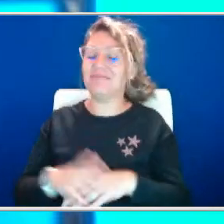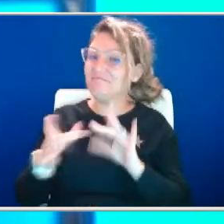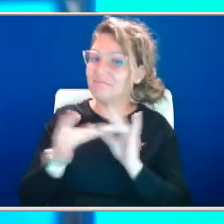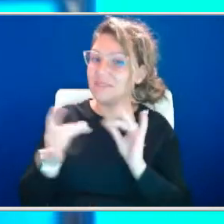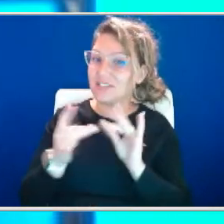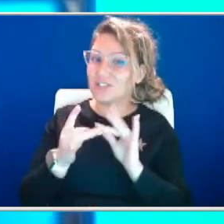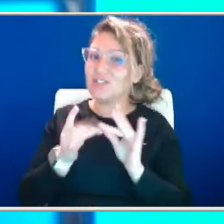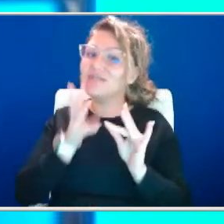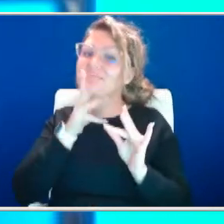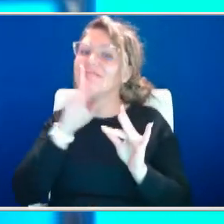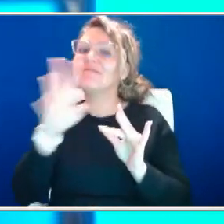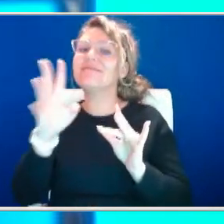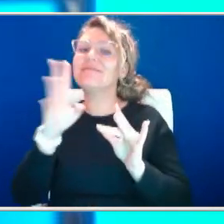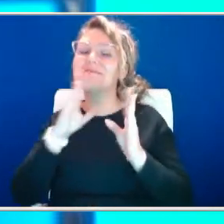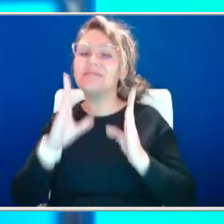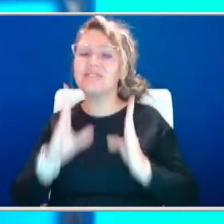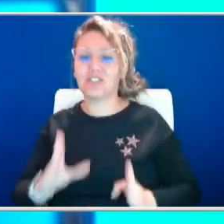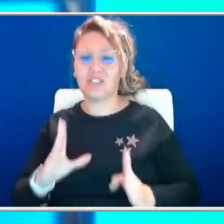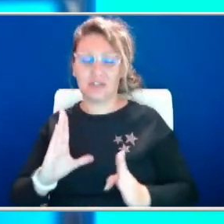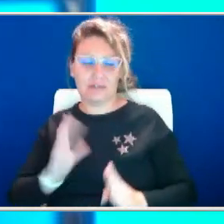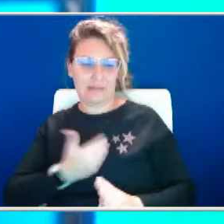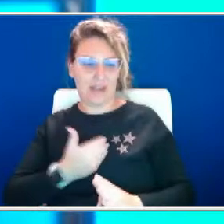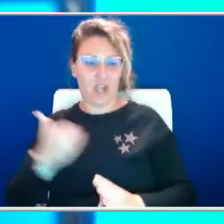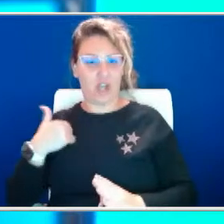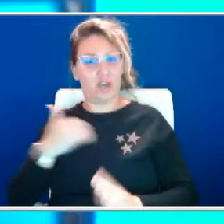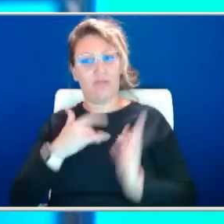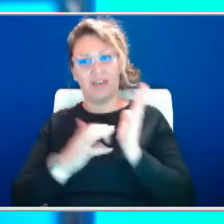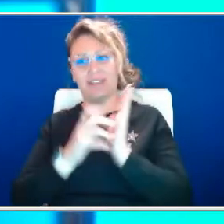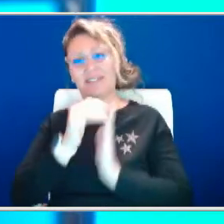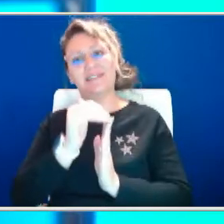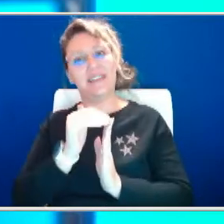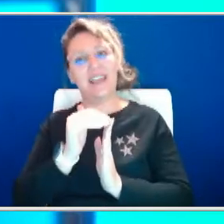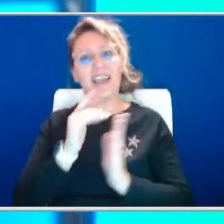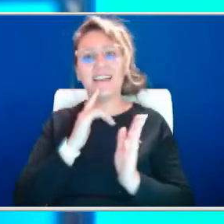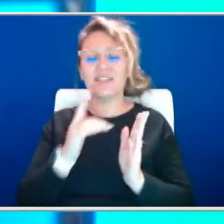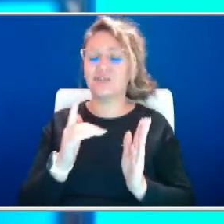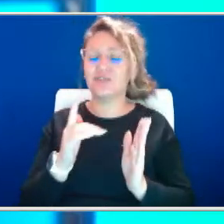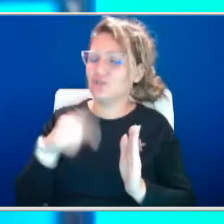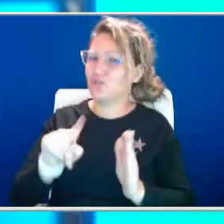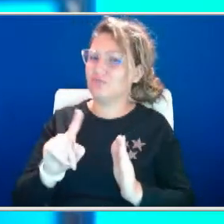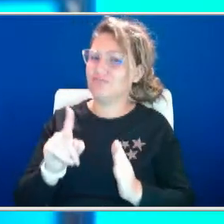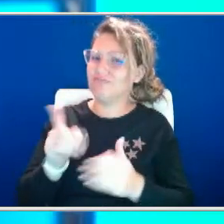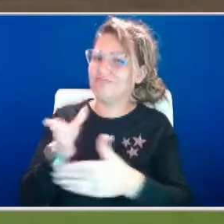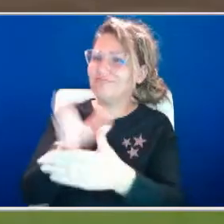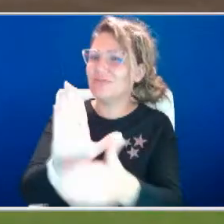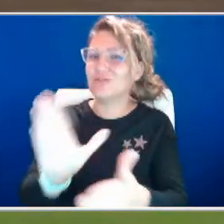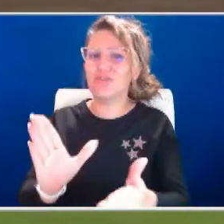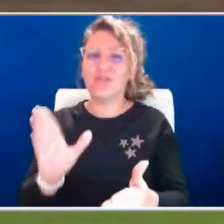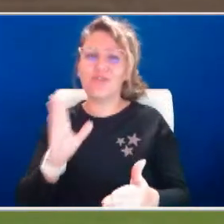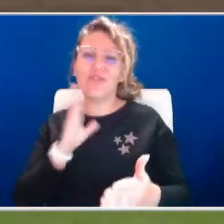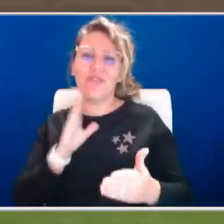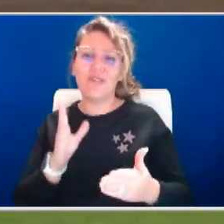very own breast cancer experts is belting it out and sharing her voice for a cause she is very passionate about.